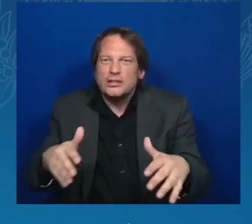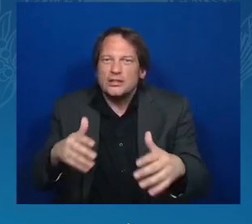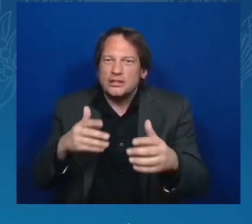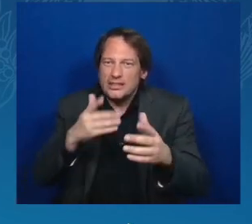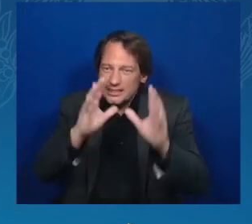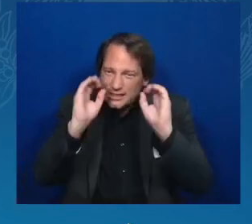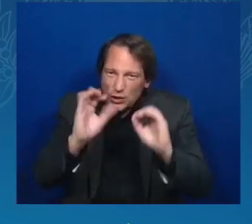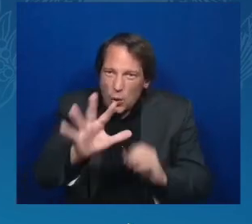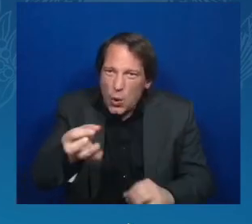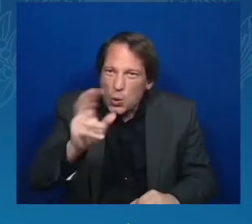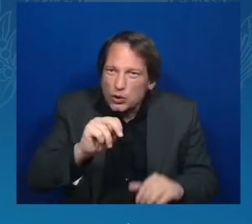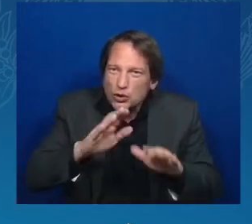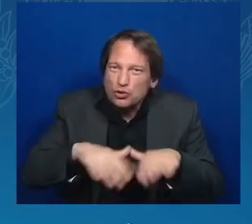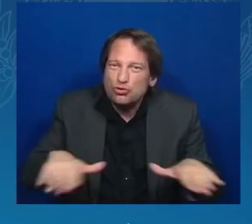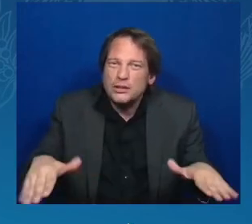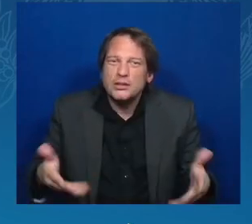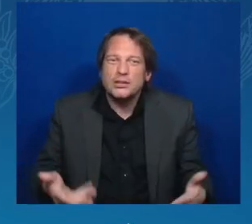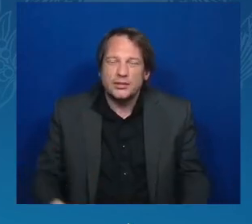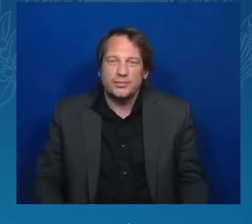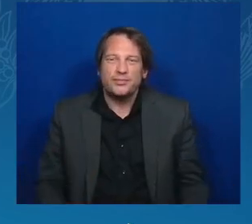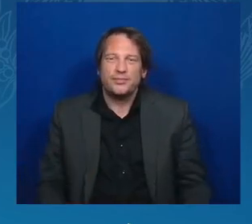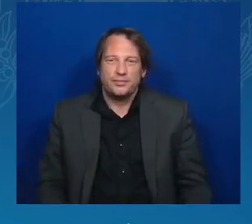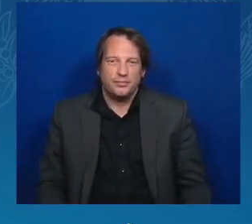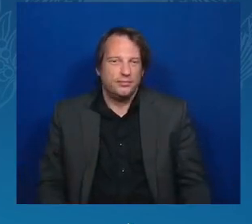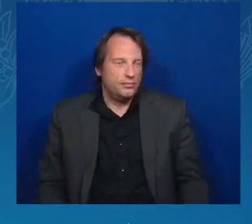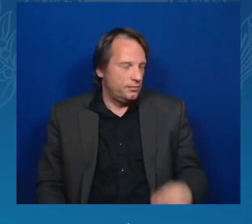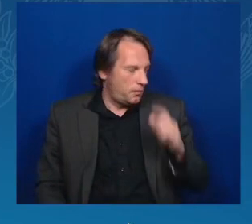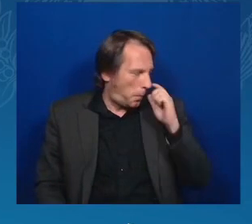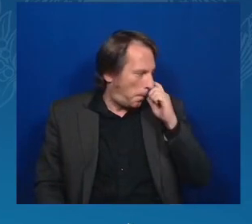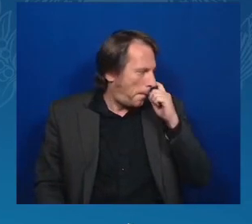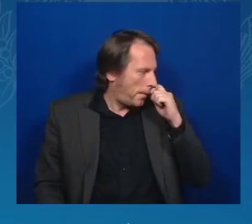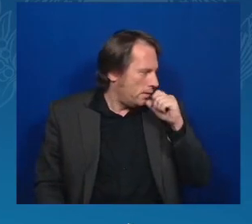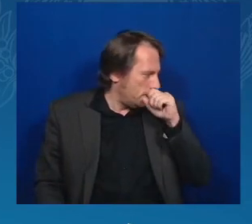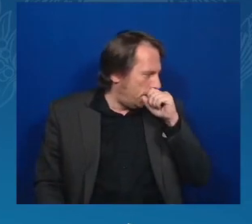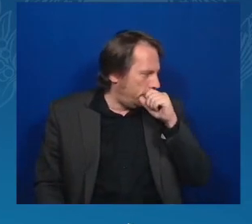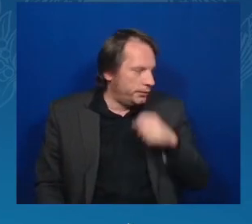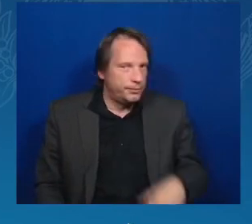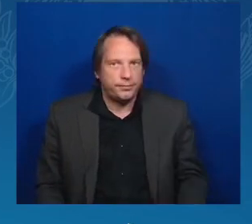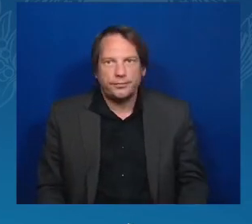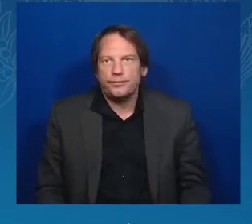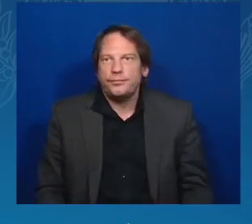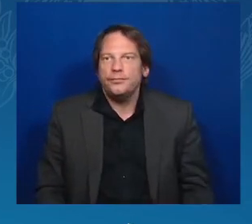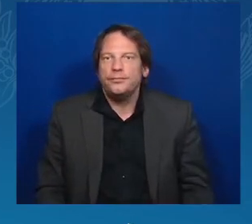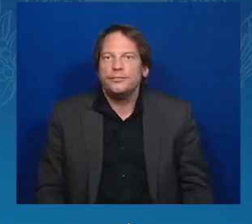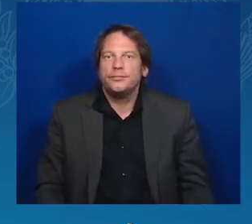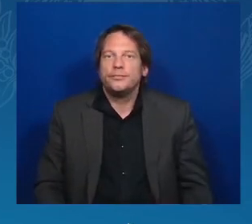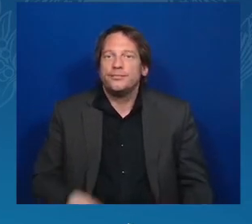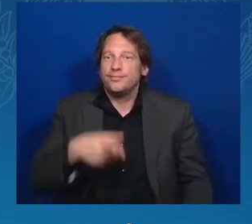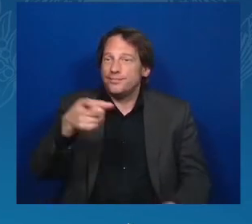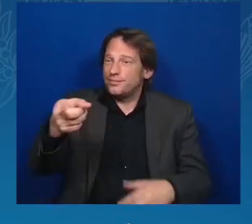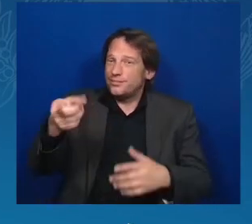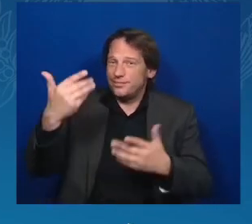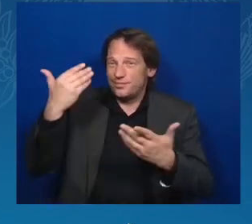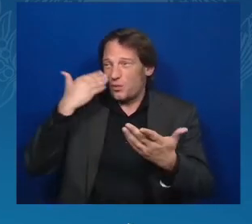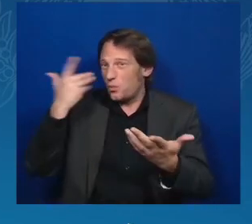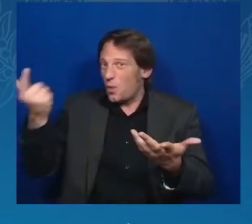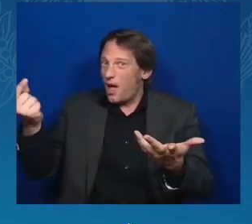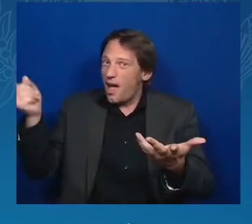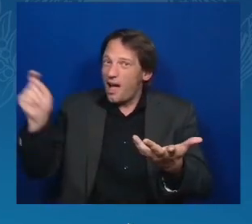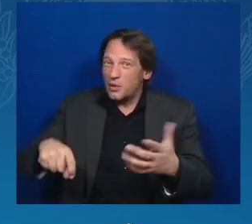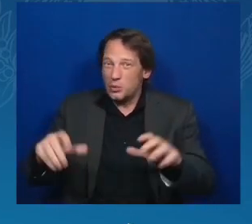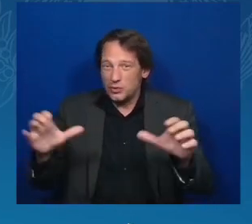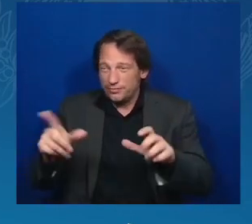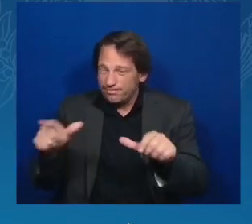Beth, you know, what you have done, and to continue to go to school deciding and making a